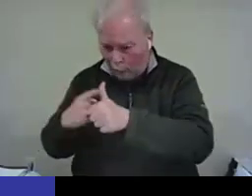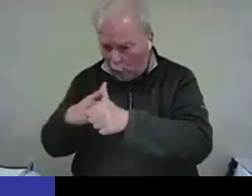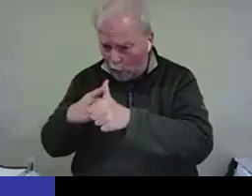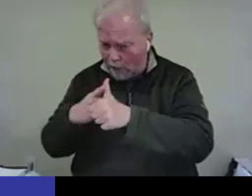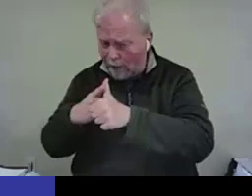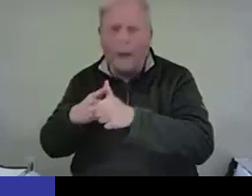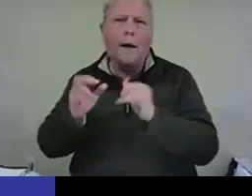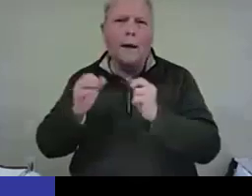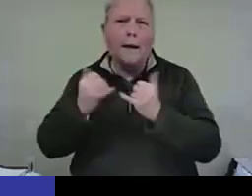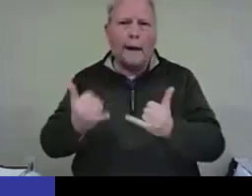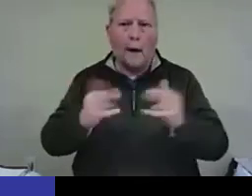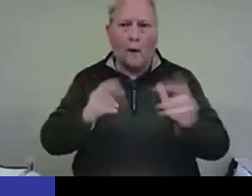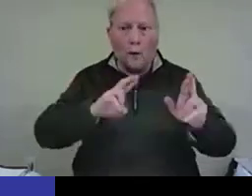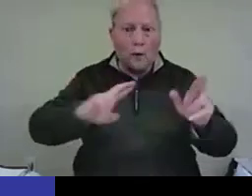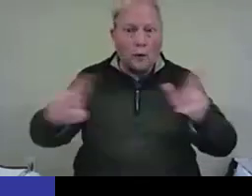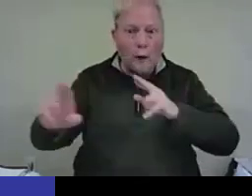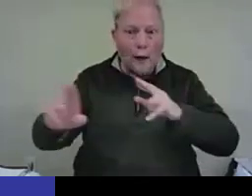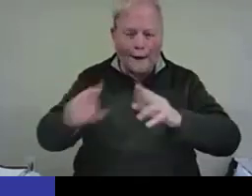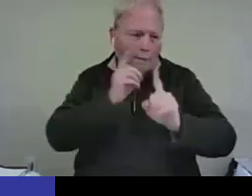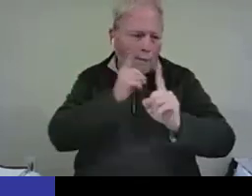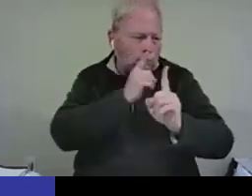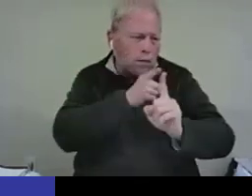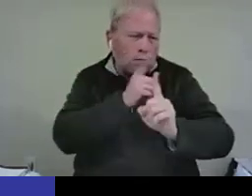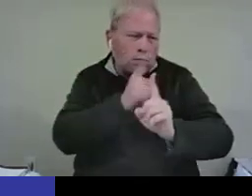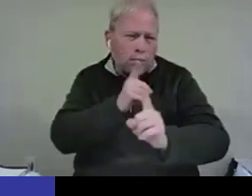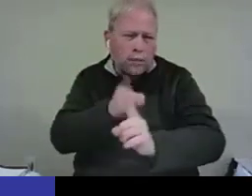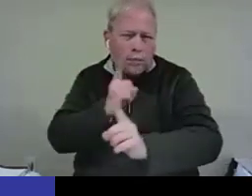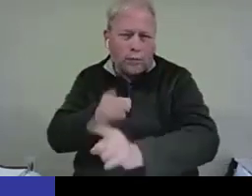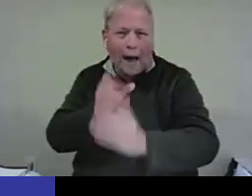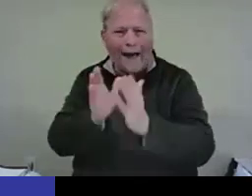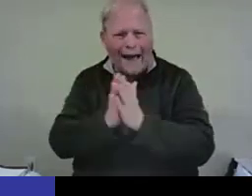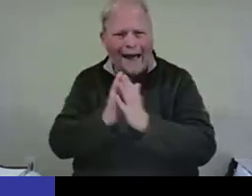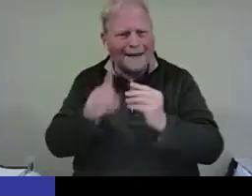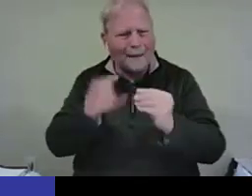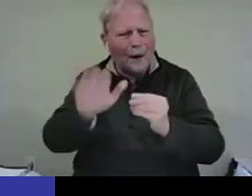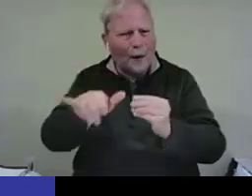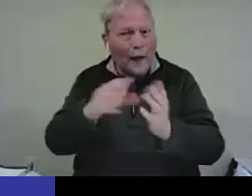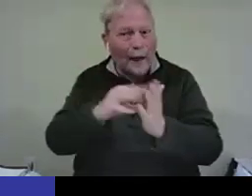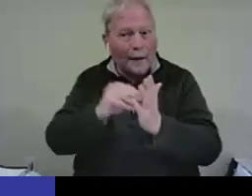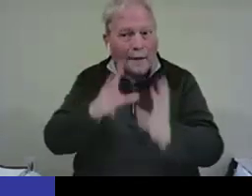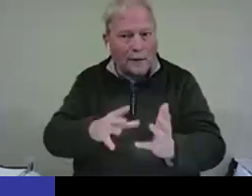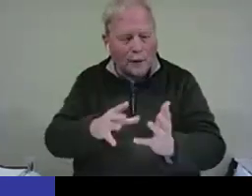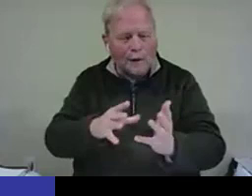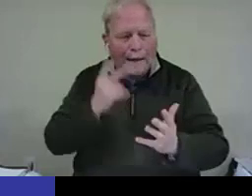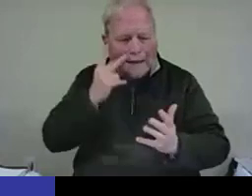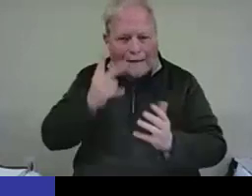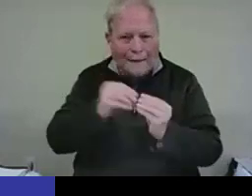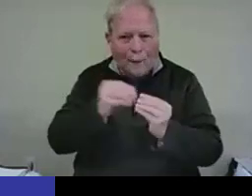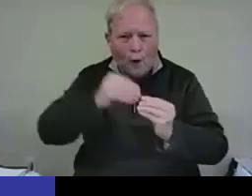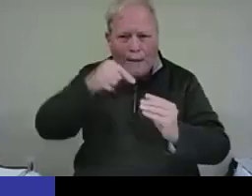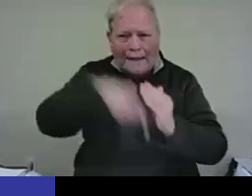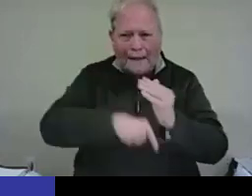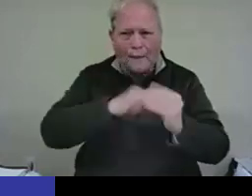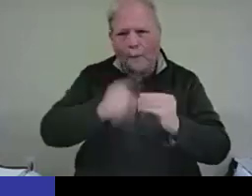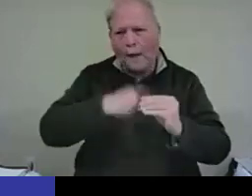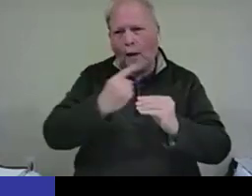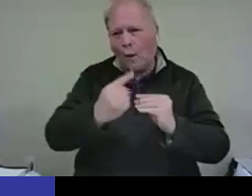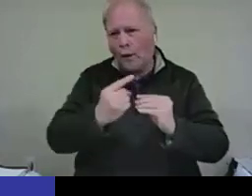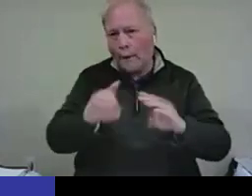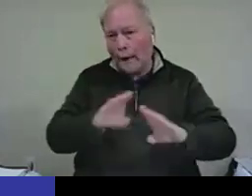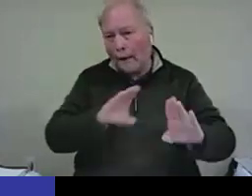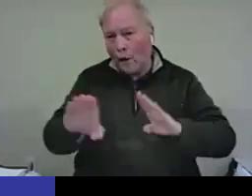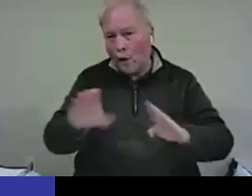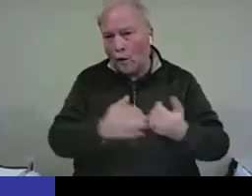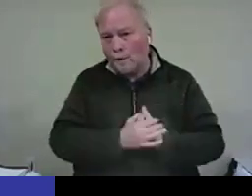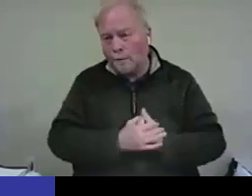to ask more specific questions to get, again, closer to that root cause of the behaviors that we're seeing? That's going to be a